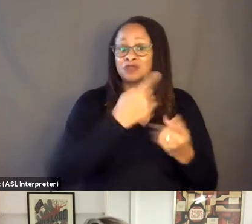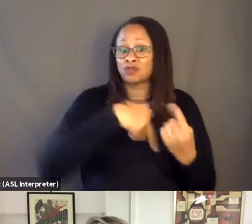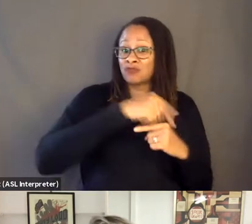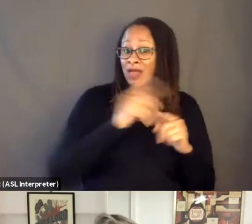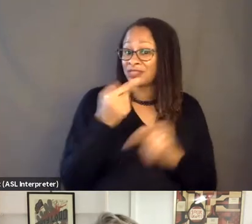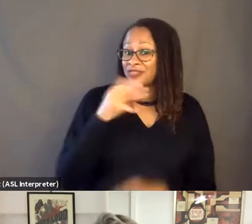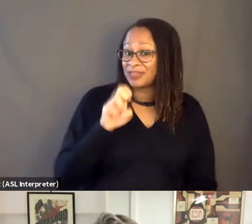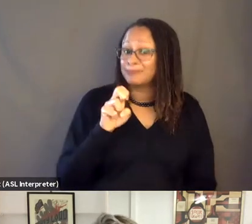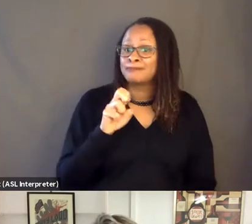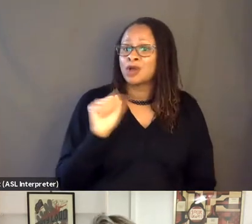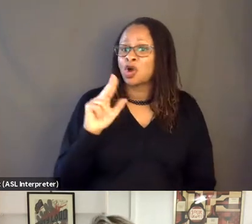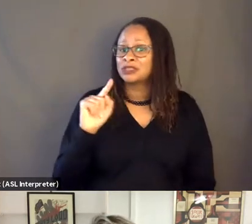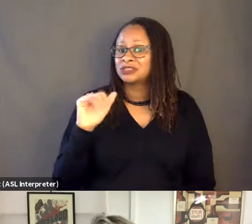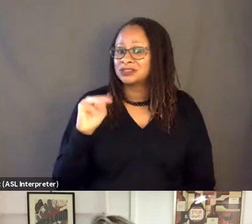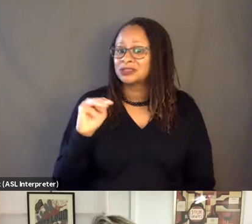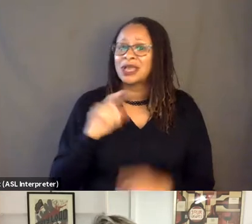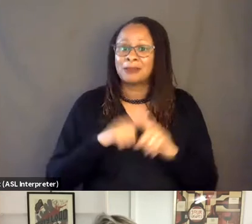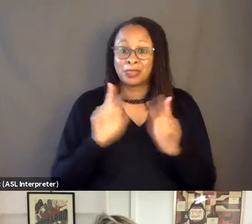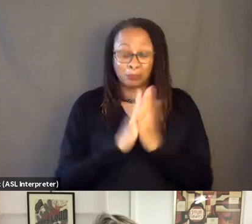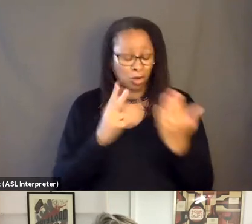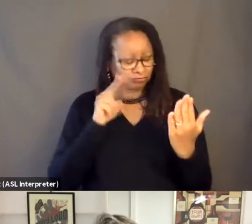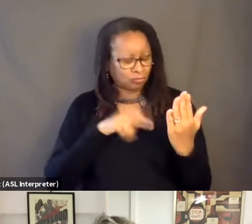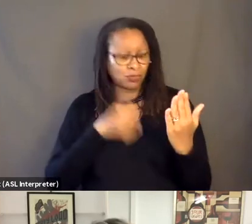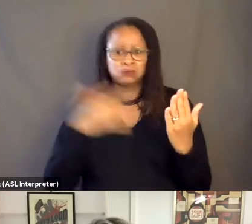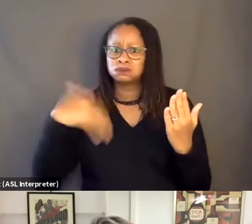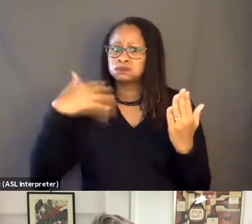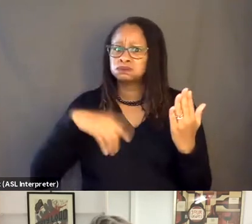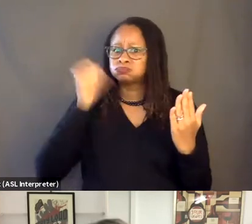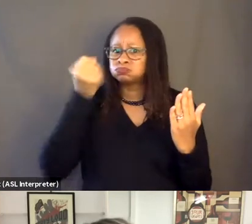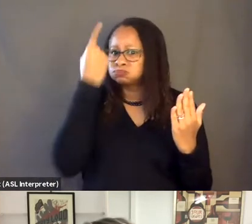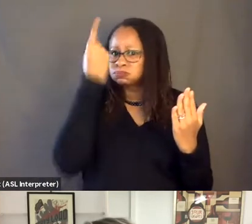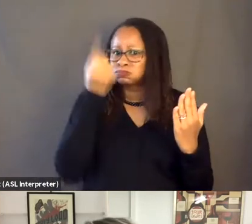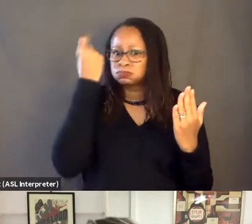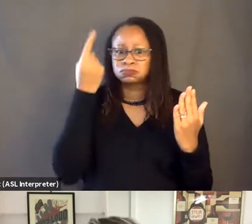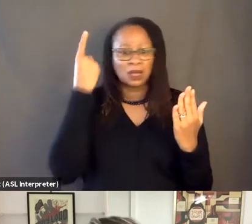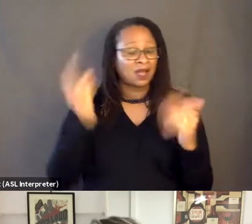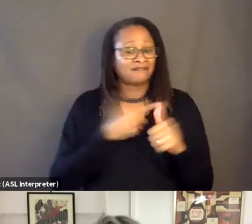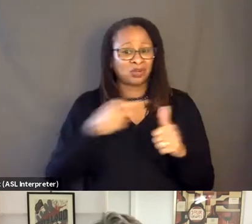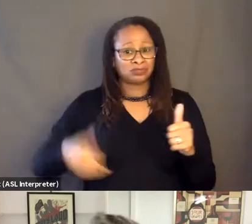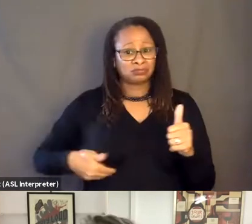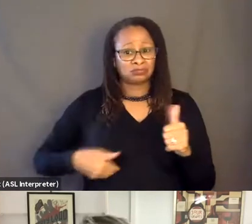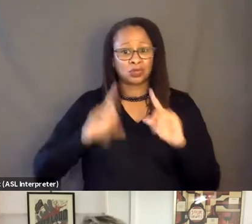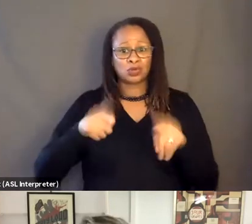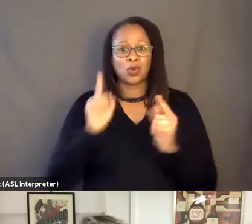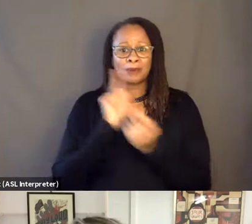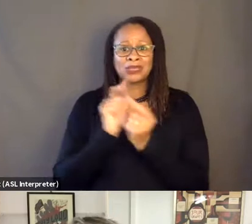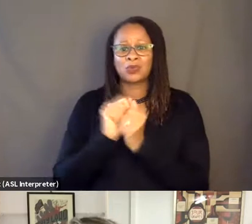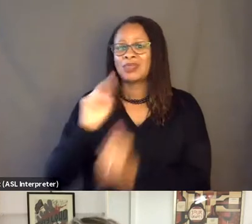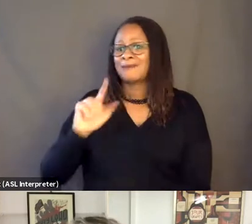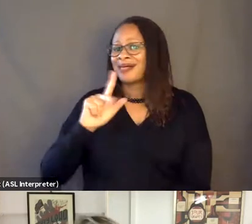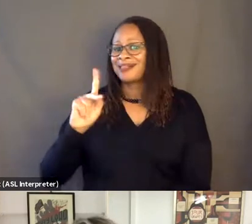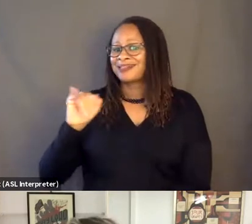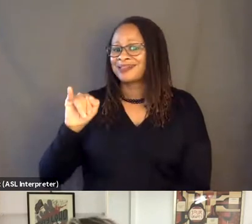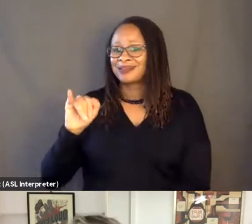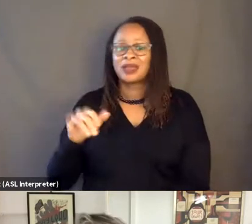but still for me, it had lots of revelations in it. And I guess my first instinct was to go and meet with Naoki and try a